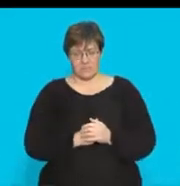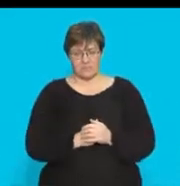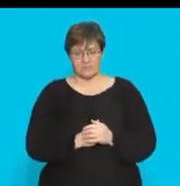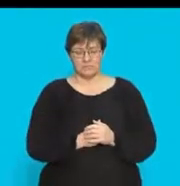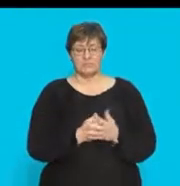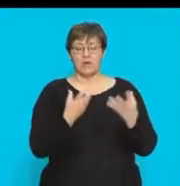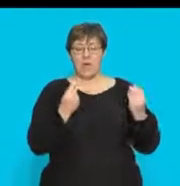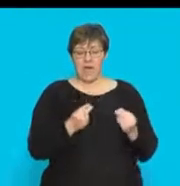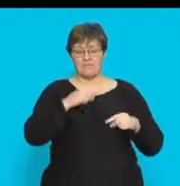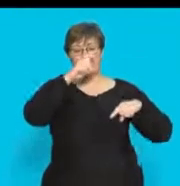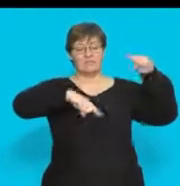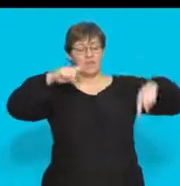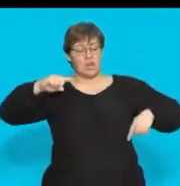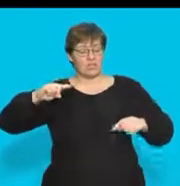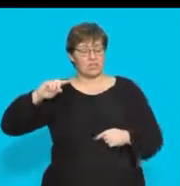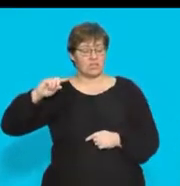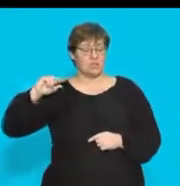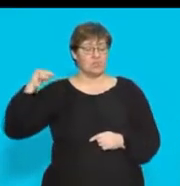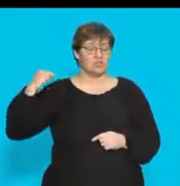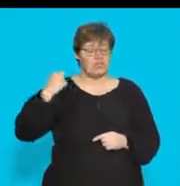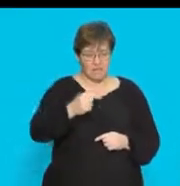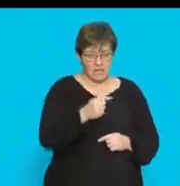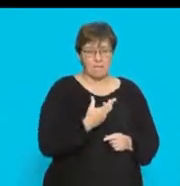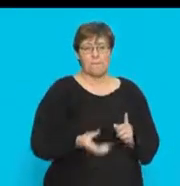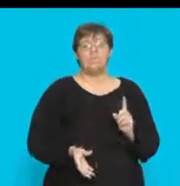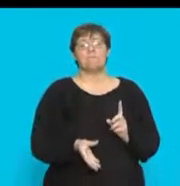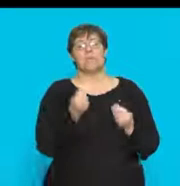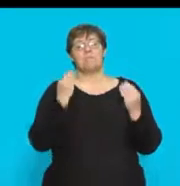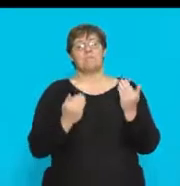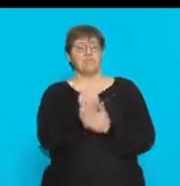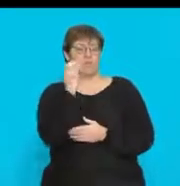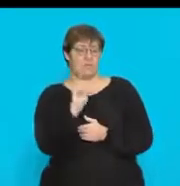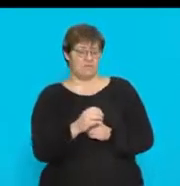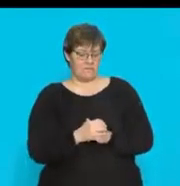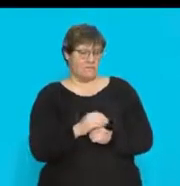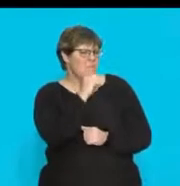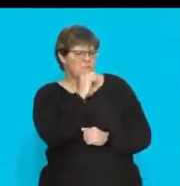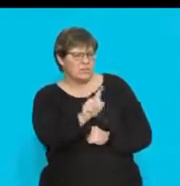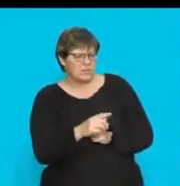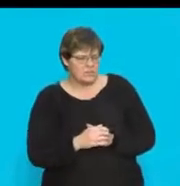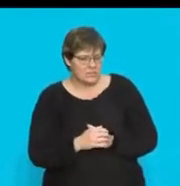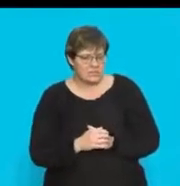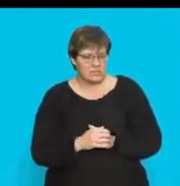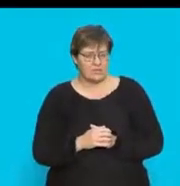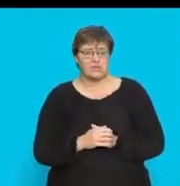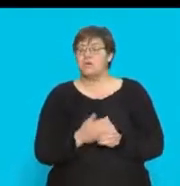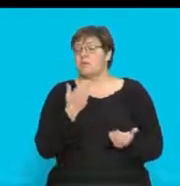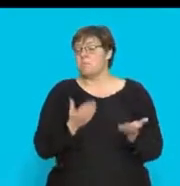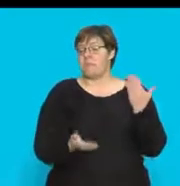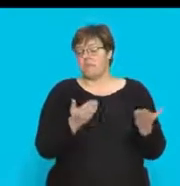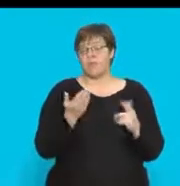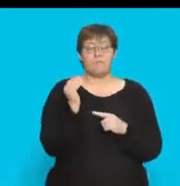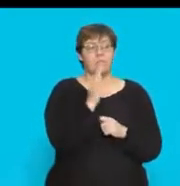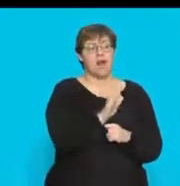have genetic variation, we can get something new. And what does that mean? Very simply, maybe the plant